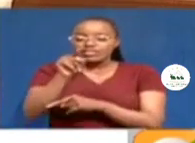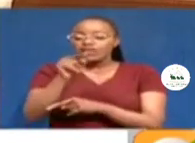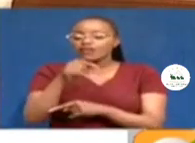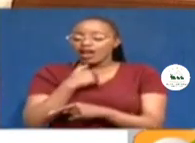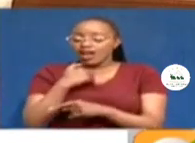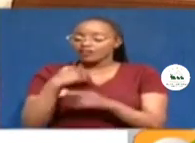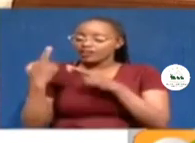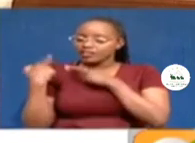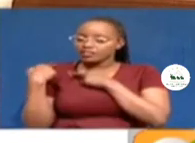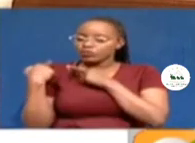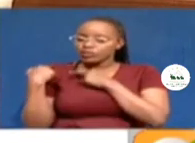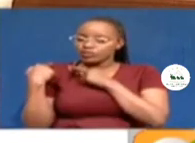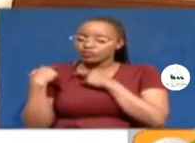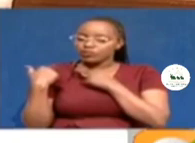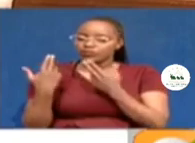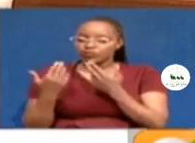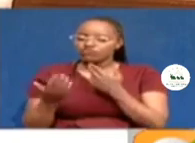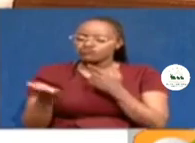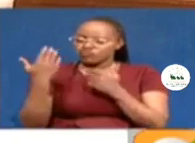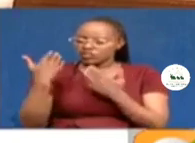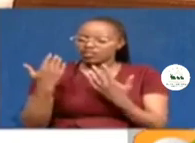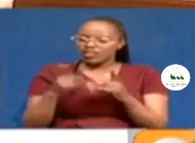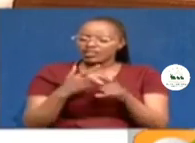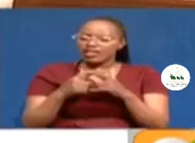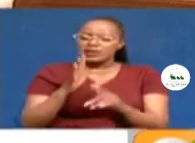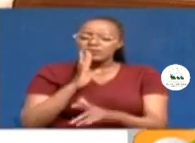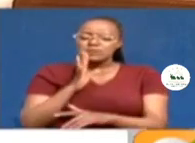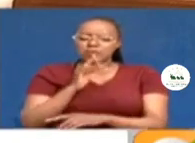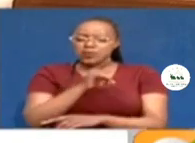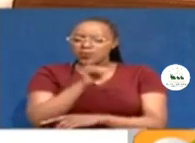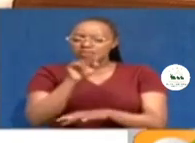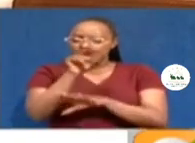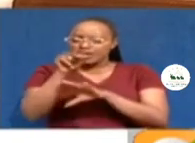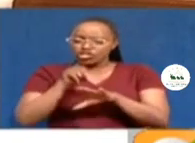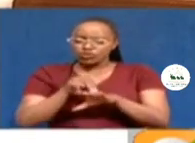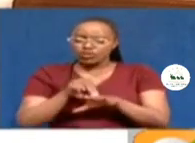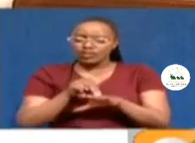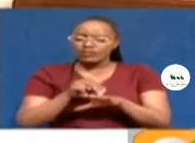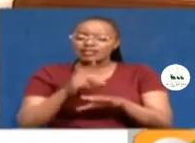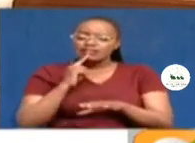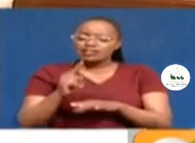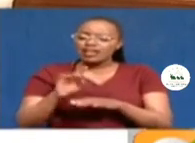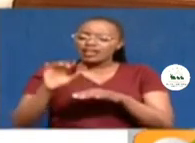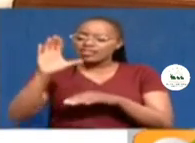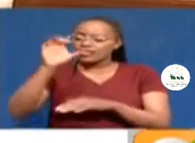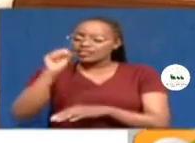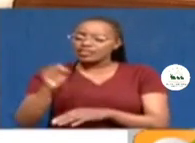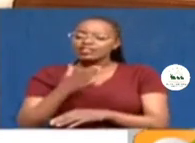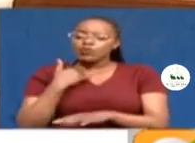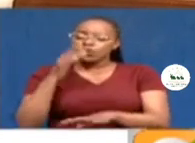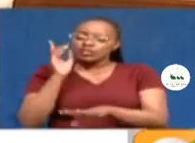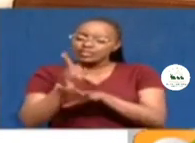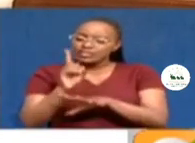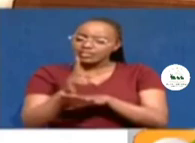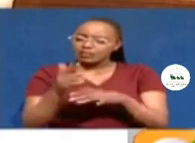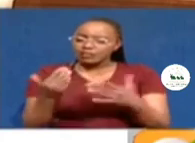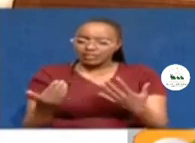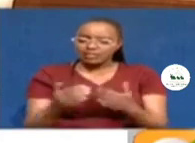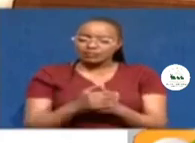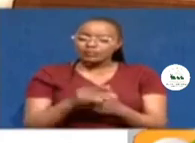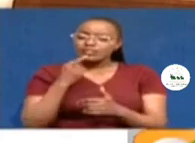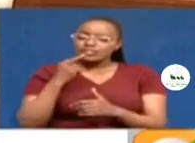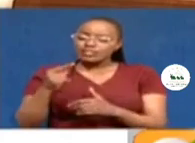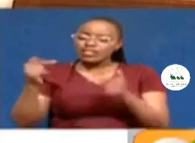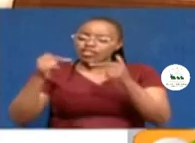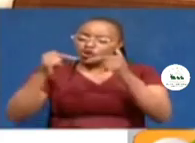you. Come out. Address your nation. Tell your ministers, I want discipline.